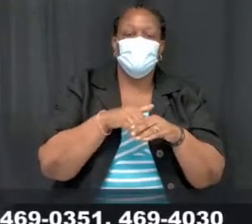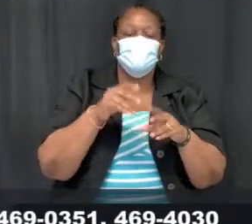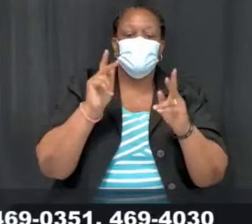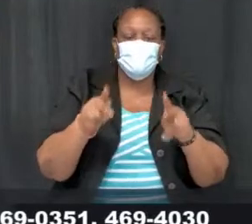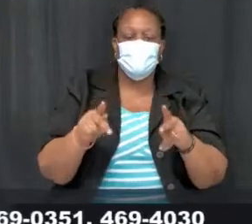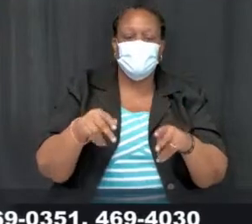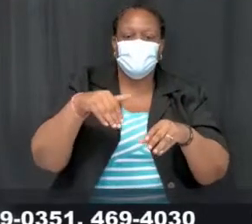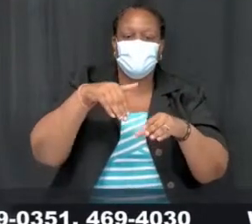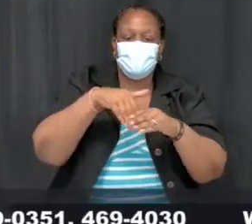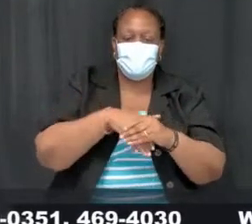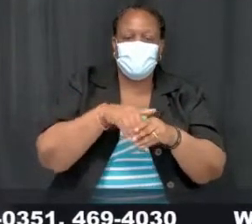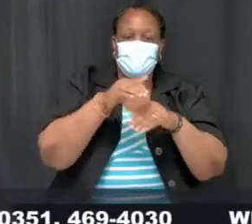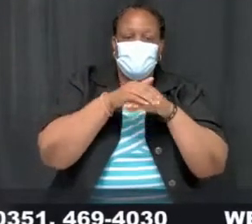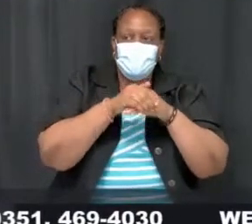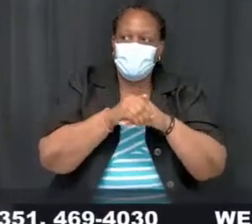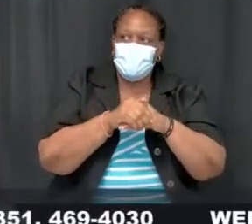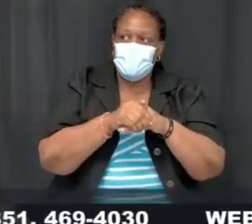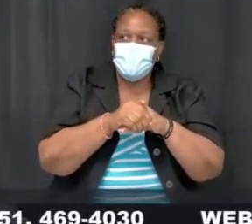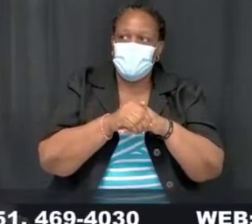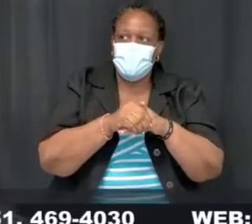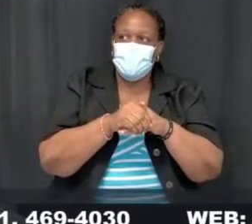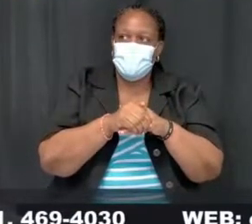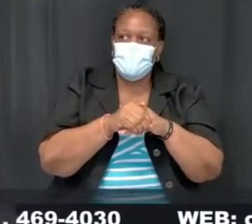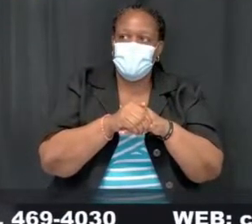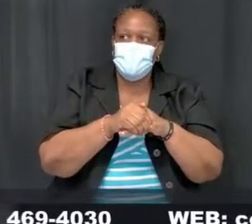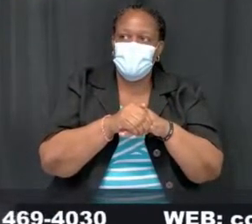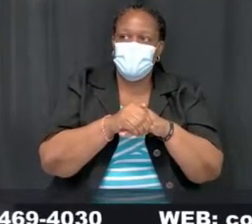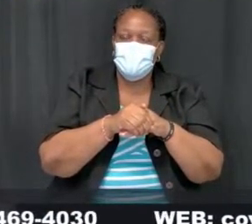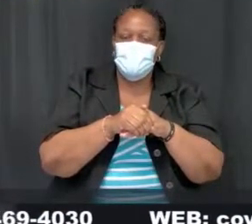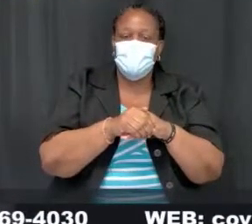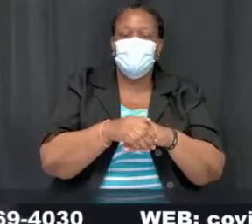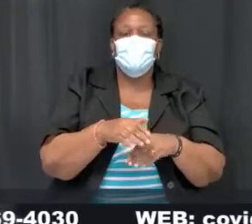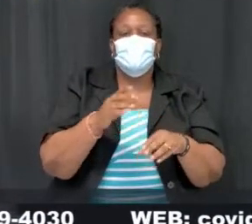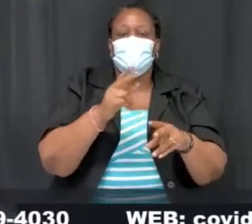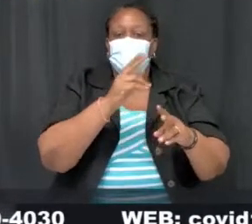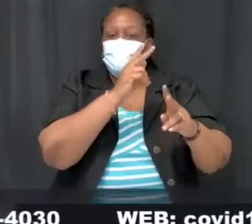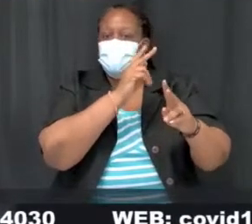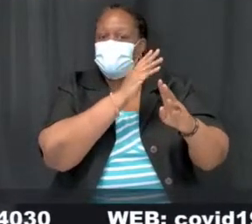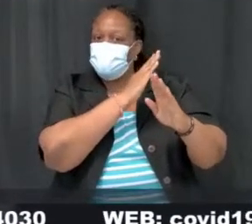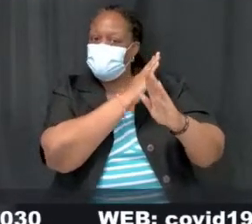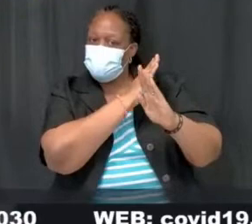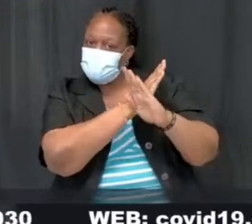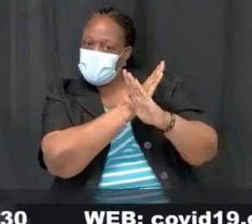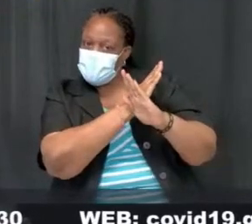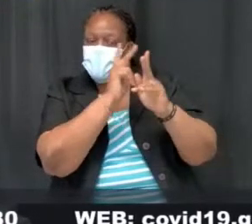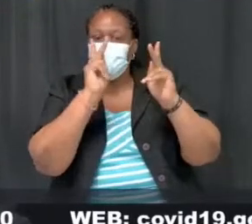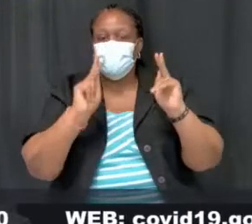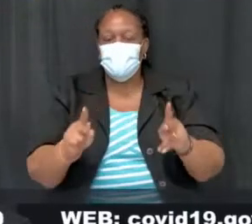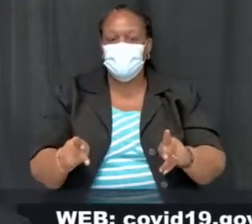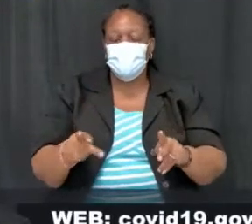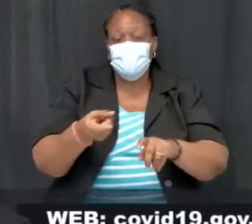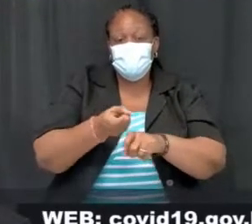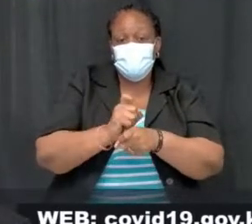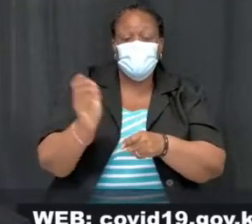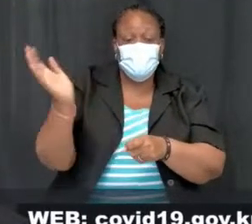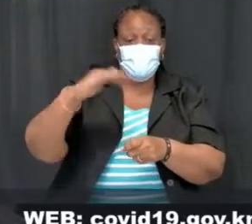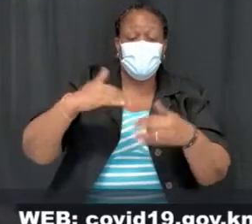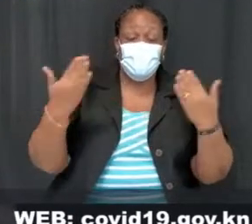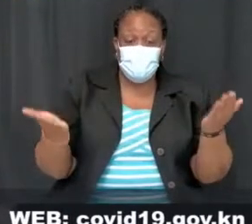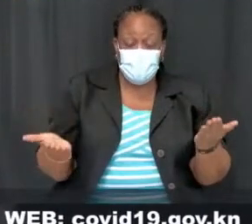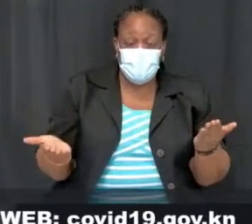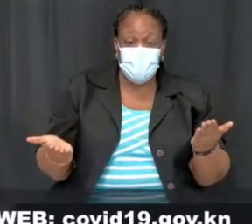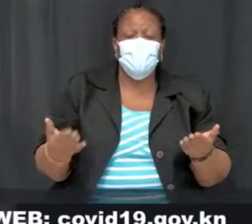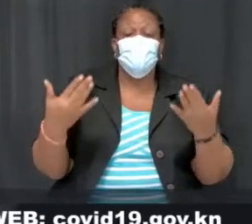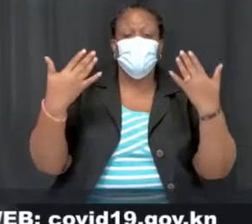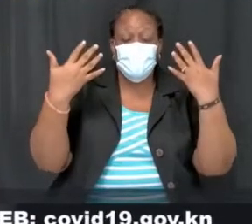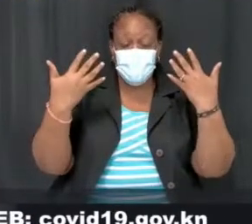Again, the travel advisory against the United Kingdom will be lifted as of the 1st of September. So we will